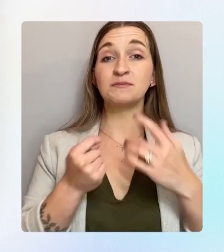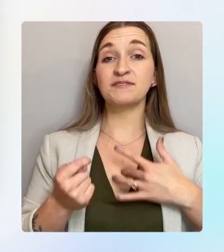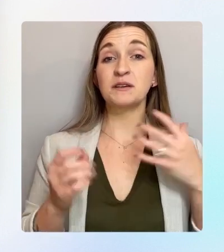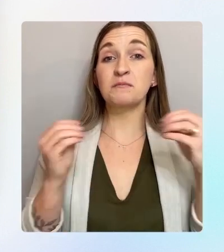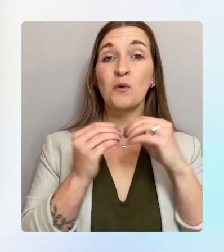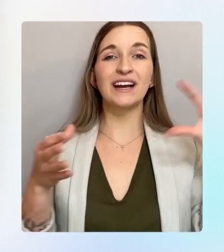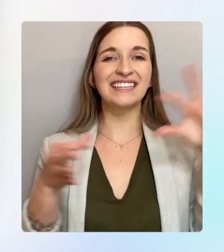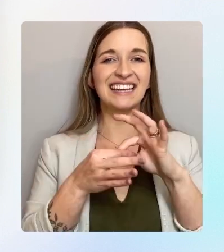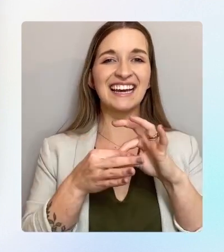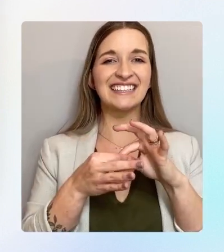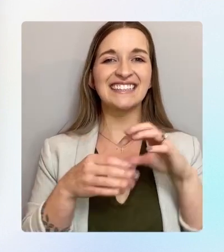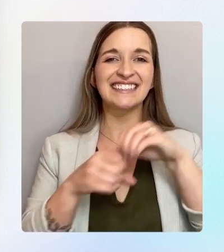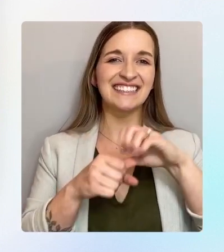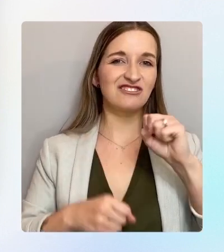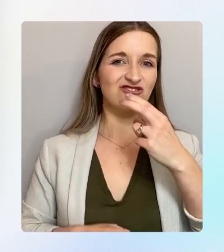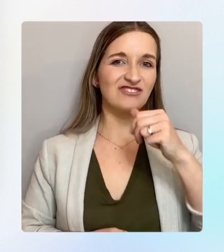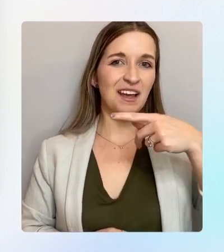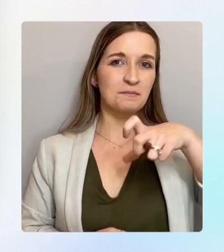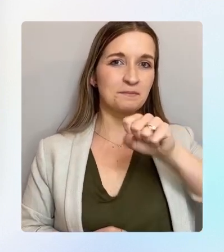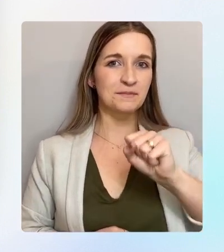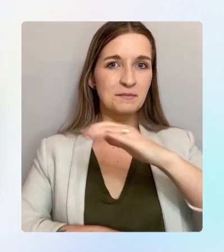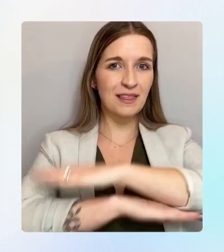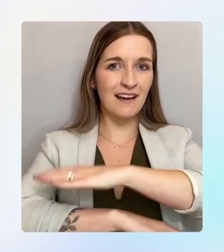feel more connected in Shapes.